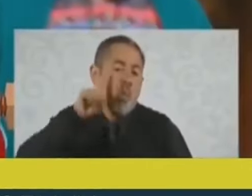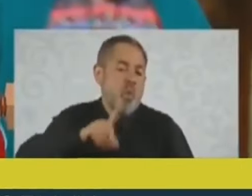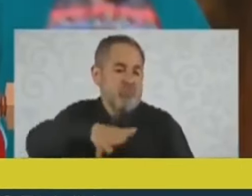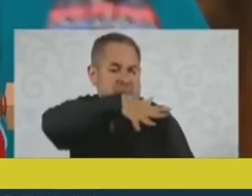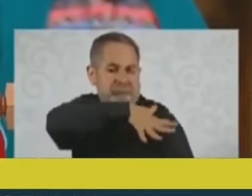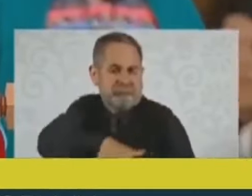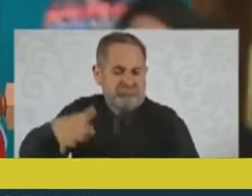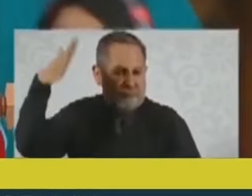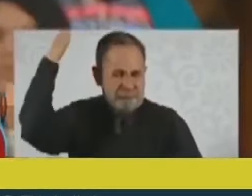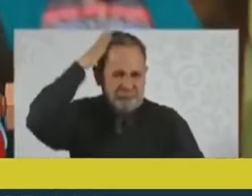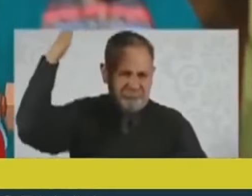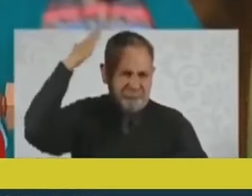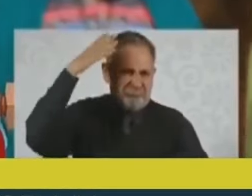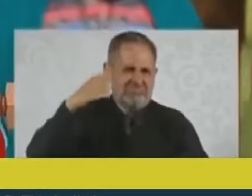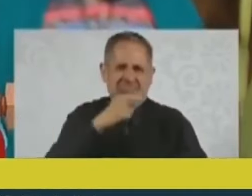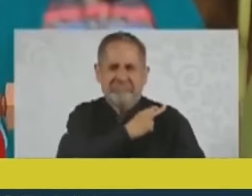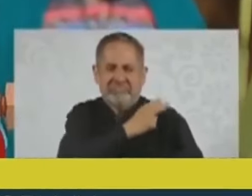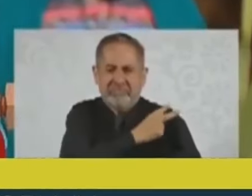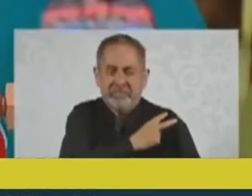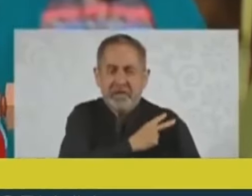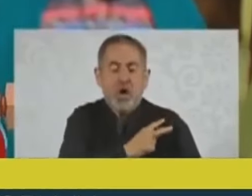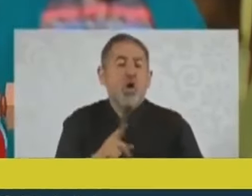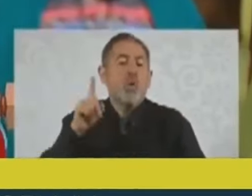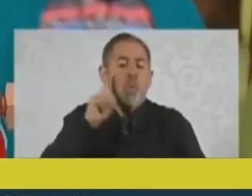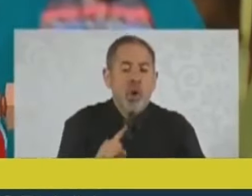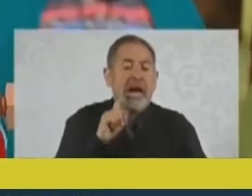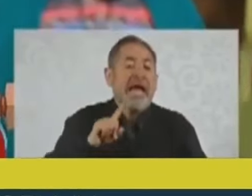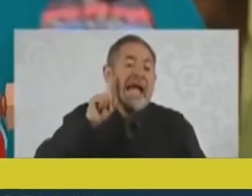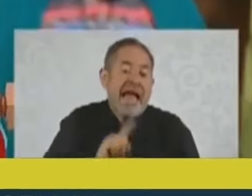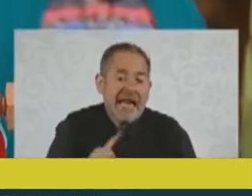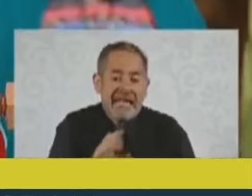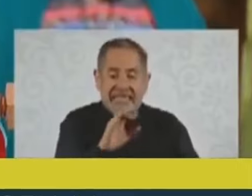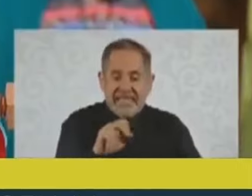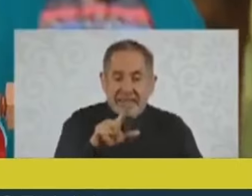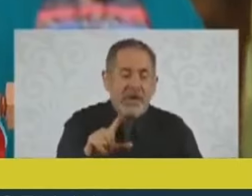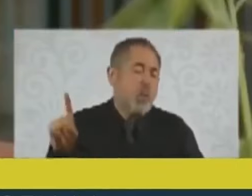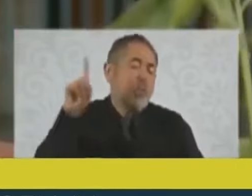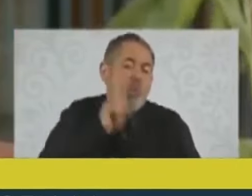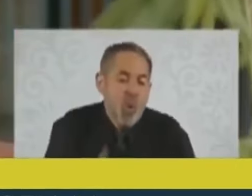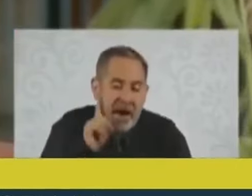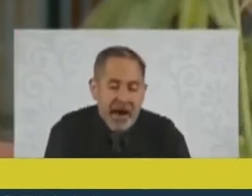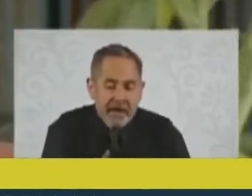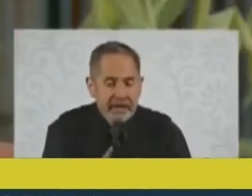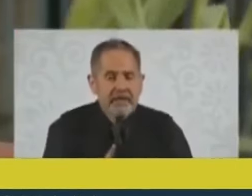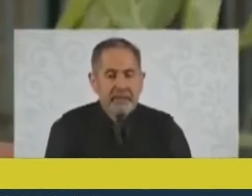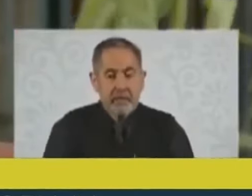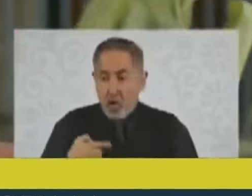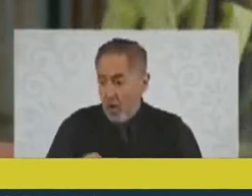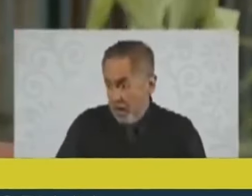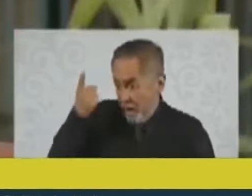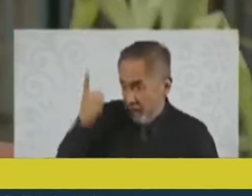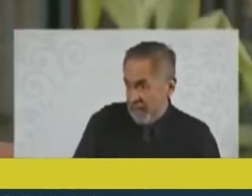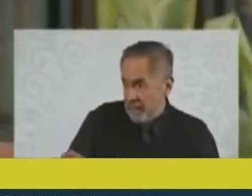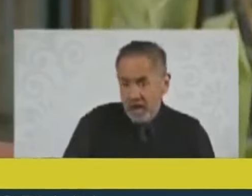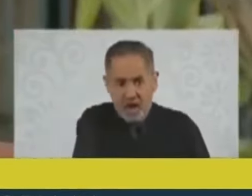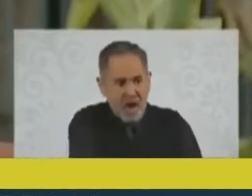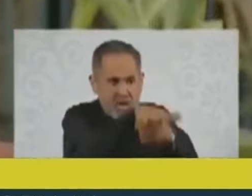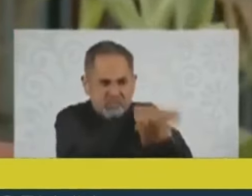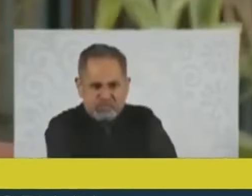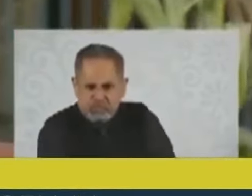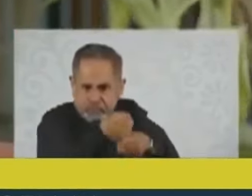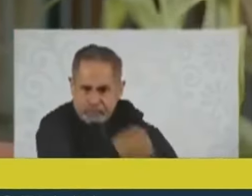Supreme Commander of the Armed Forces is a civilian and is a woman. And we will never order